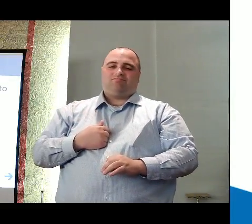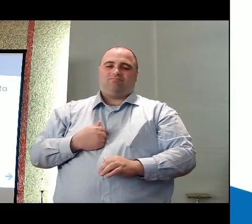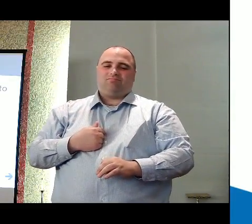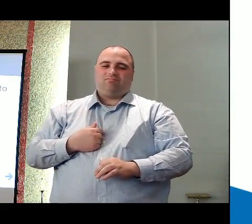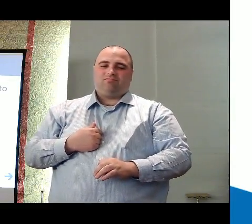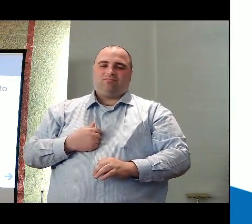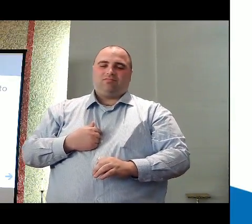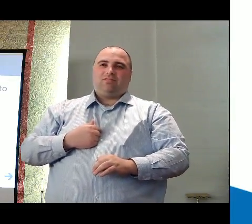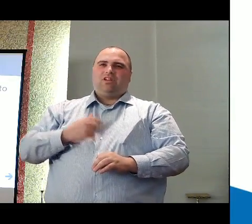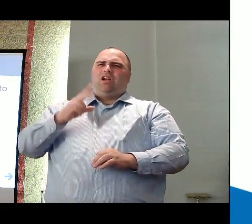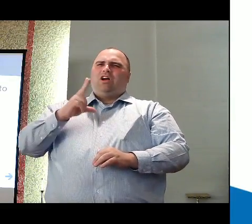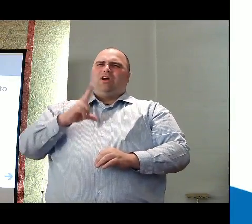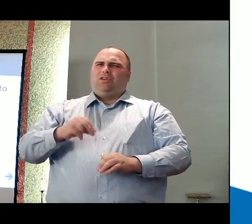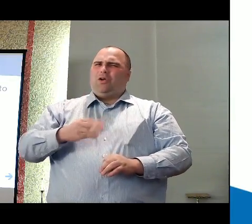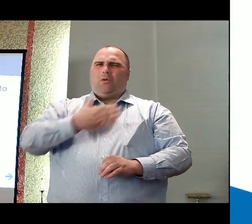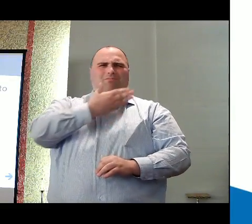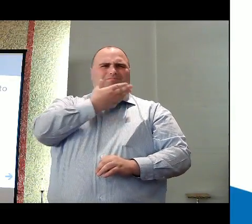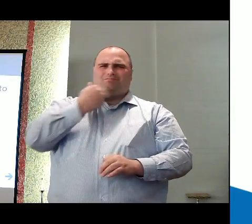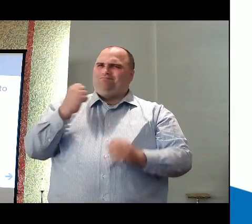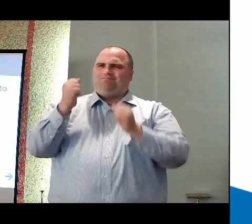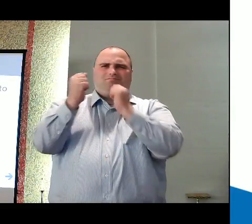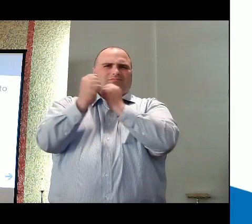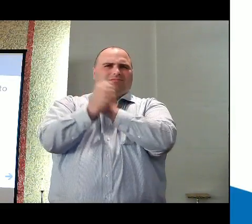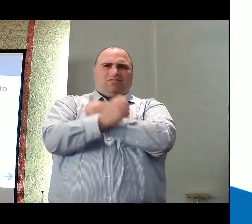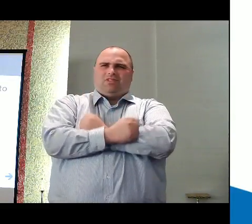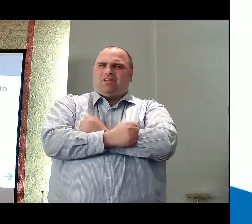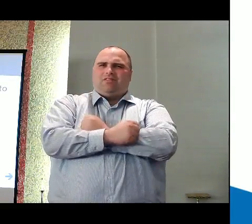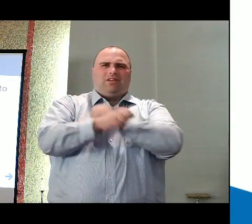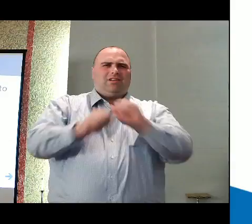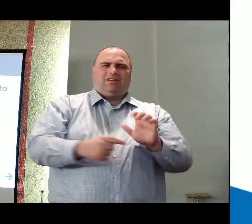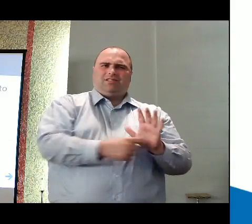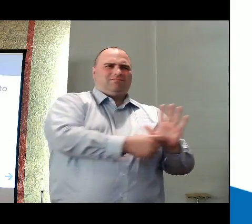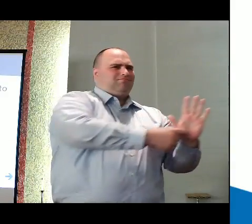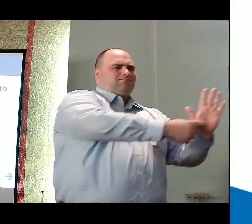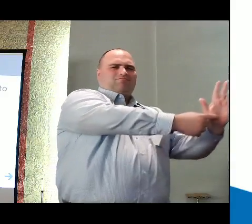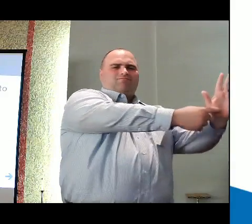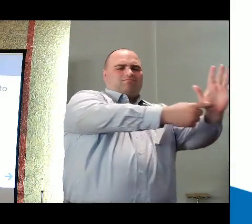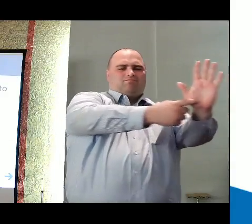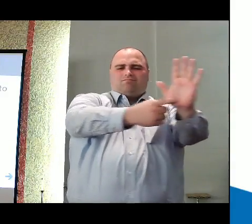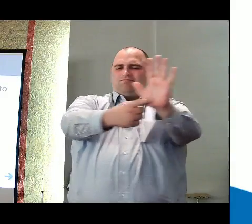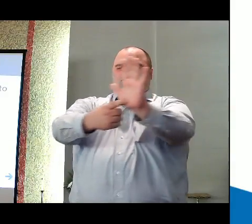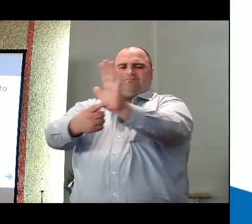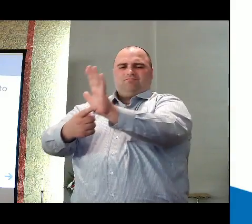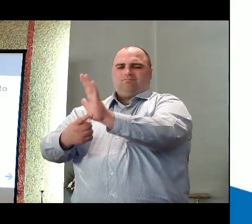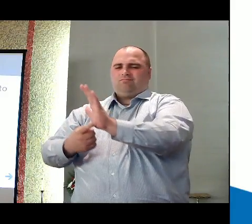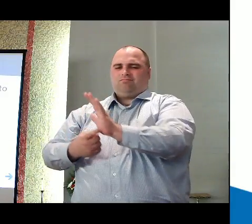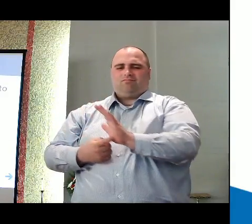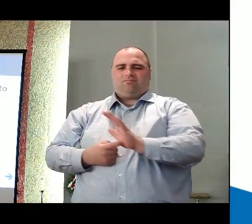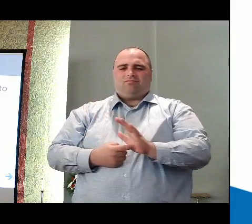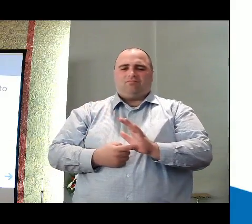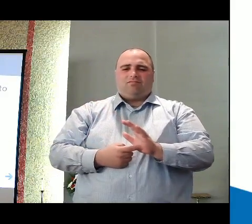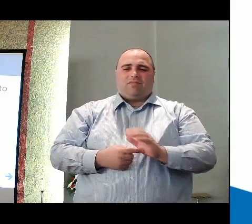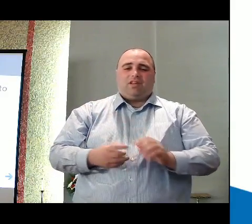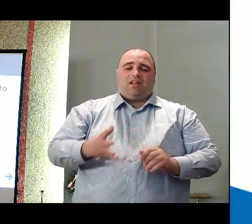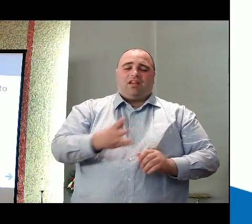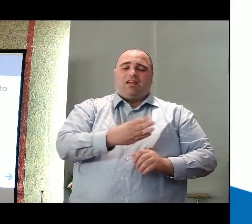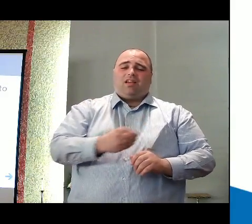free. No greater love will e'er